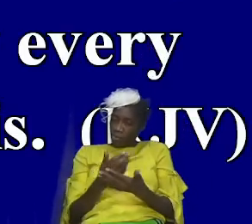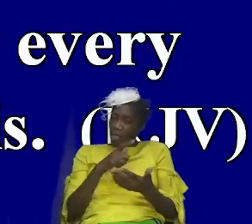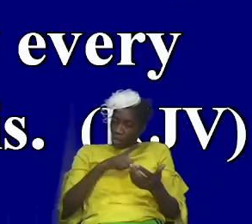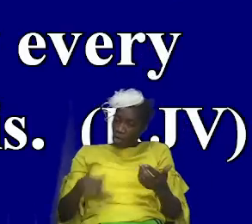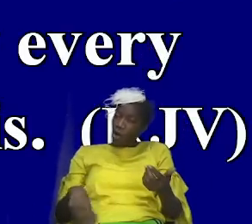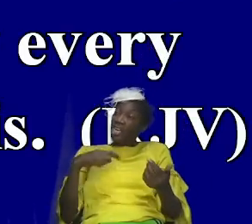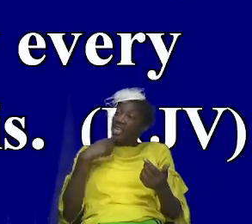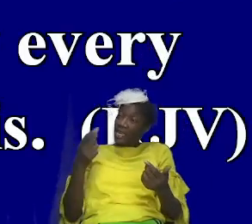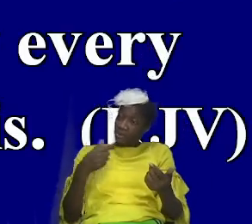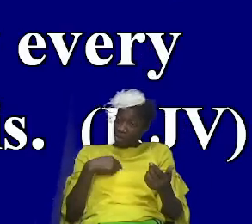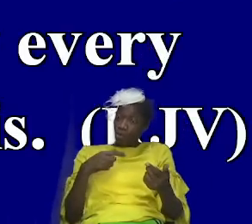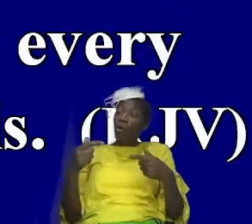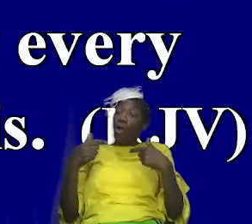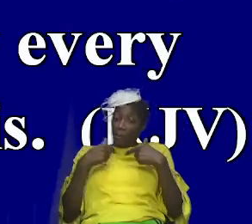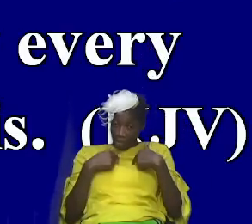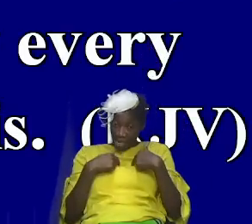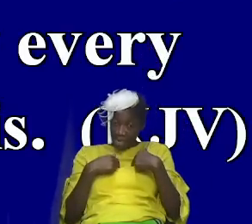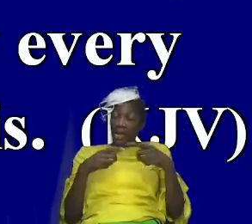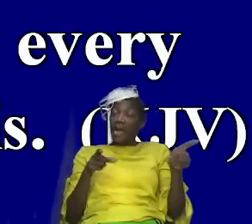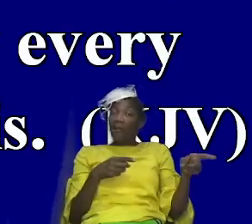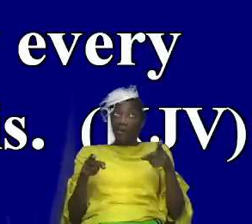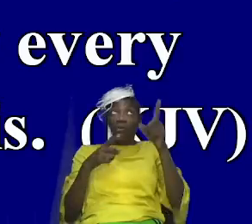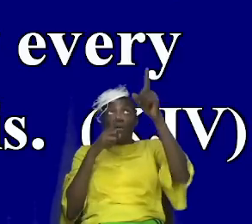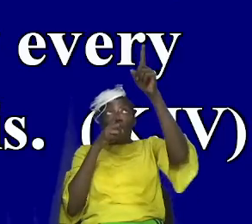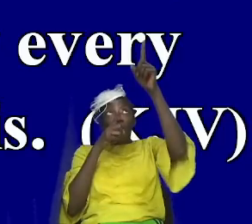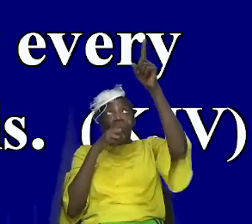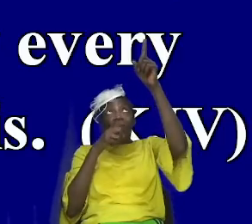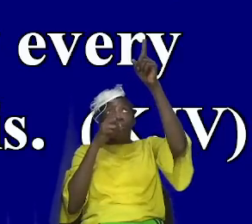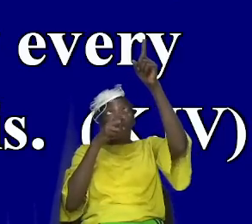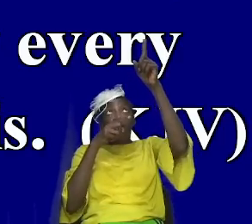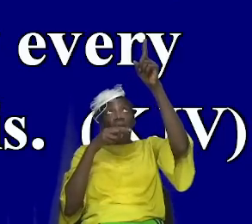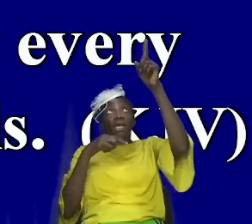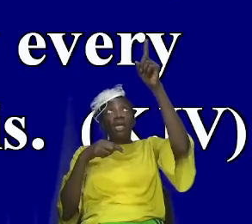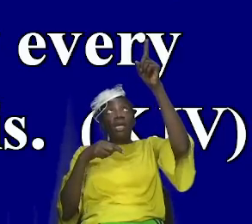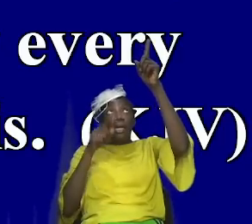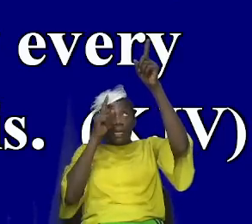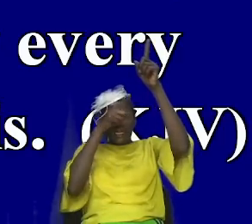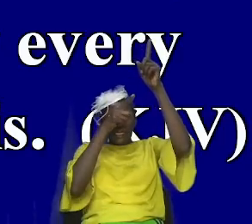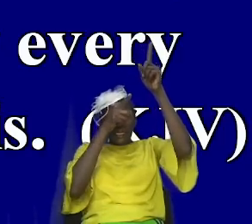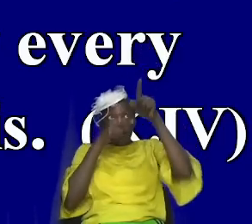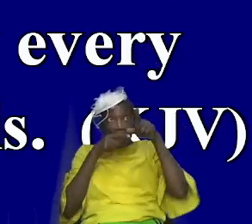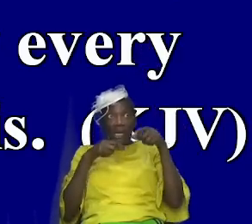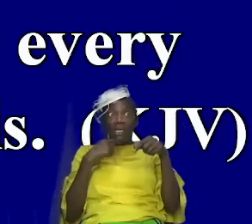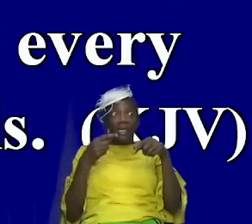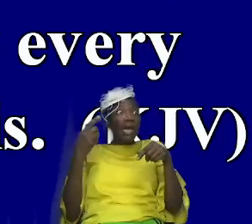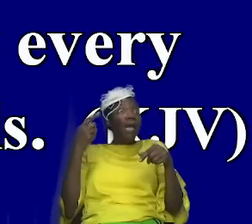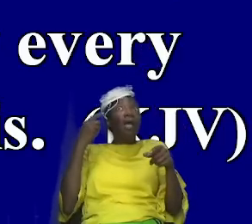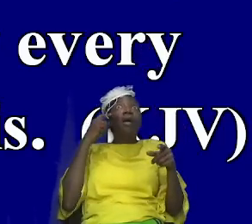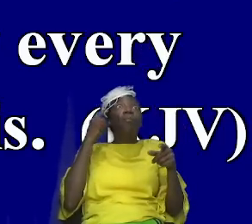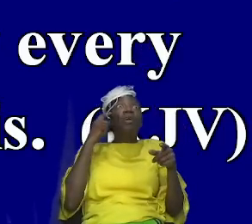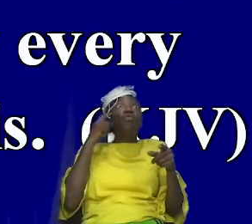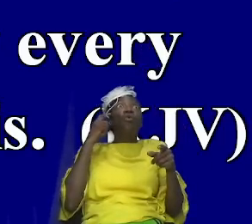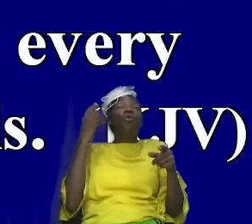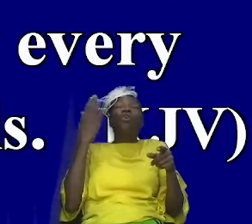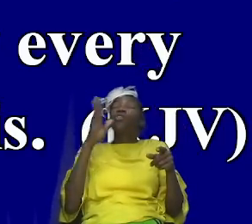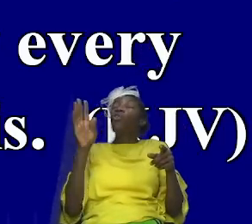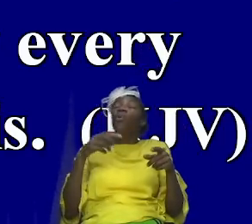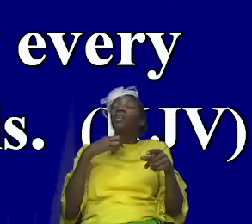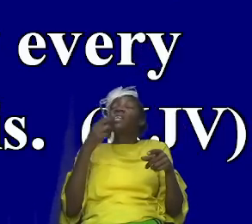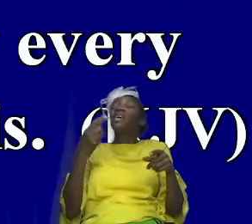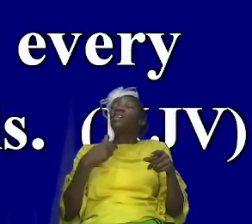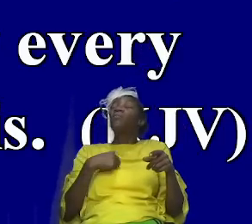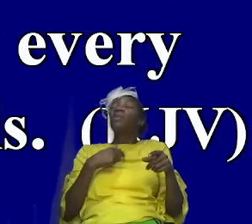to do, and let me just do it. But Nehemiah wrote and said, but I knew that they didn't want to tell me nothing. They wanted an